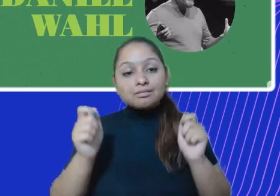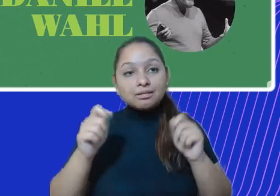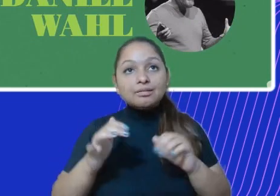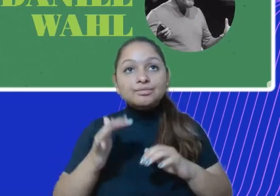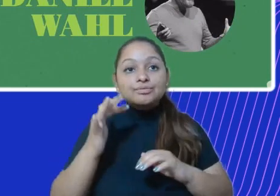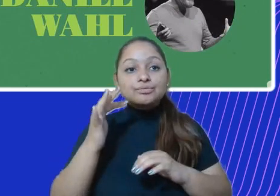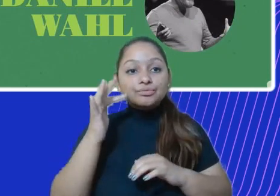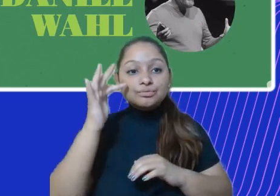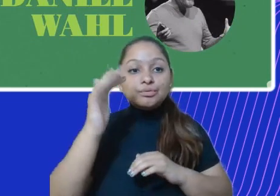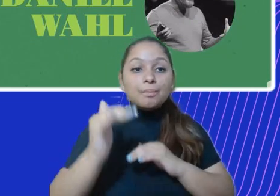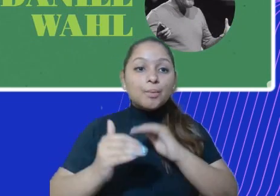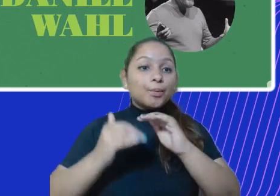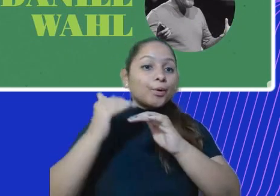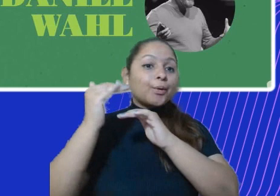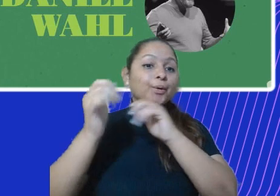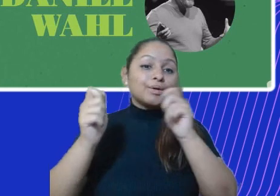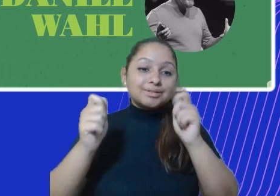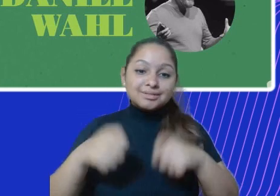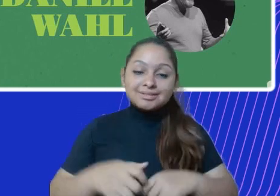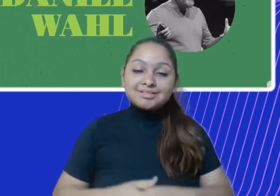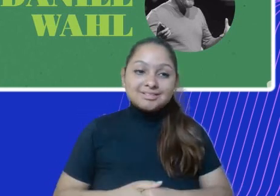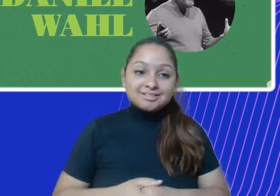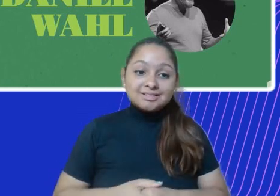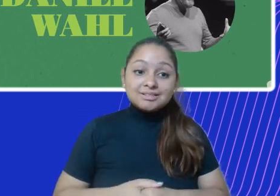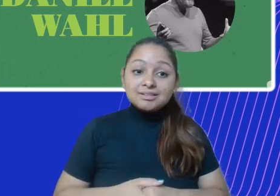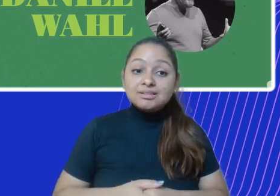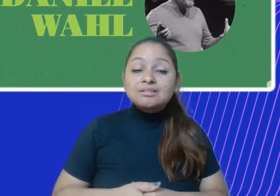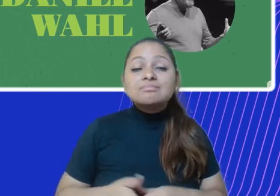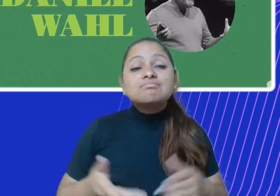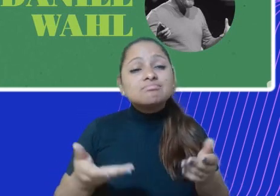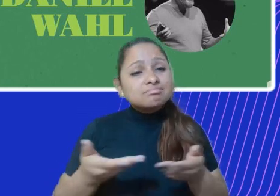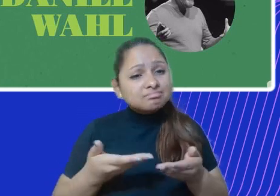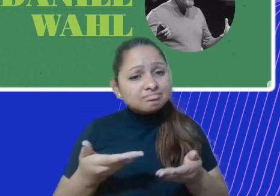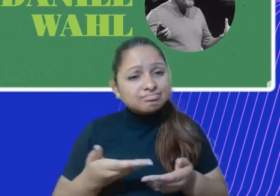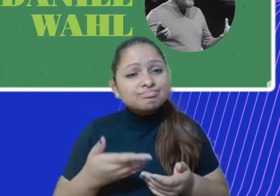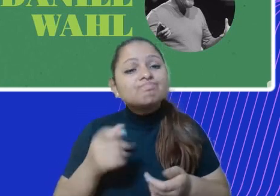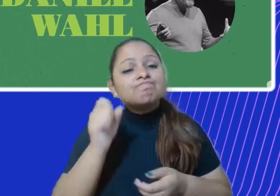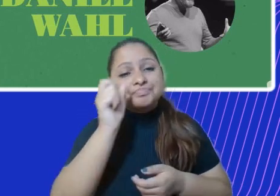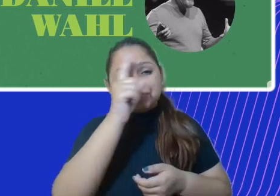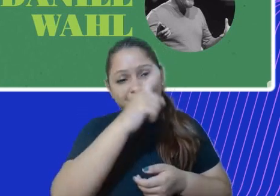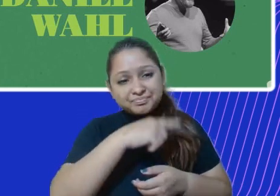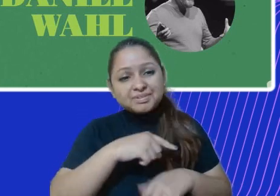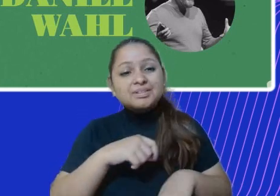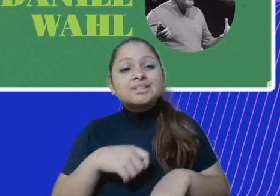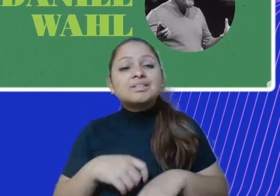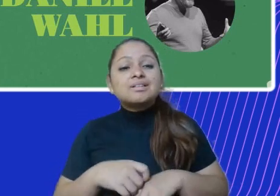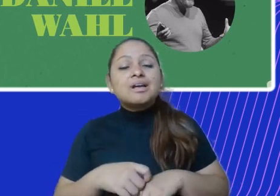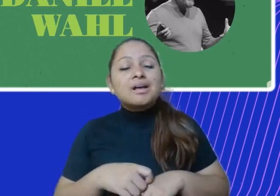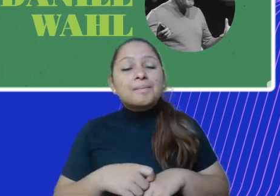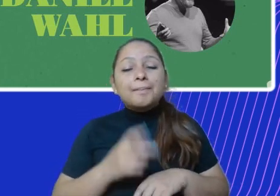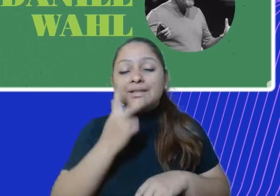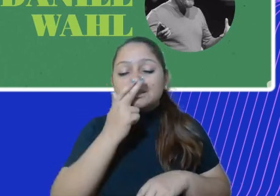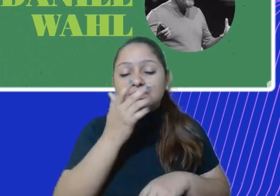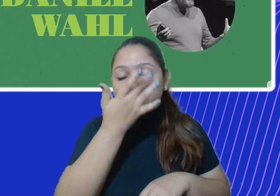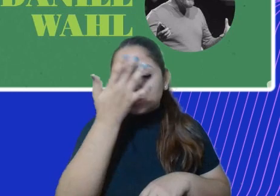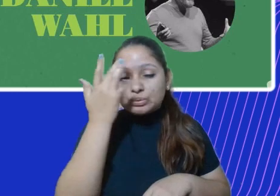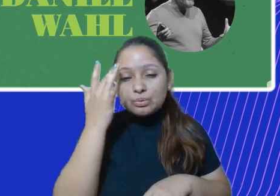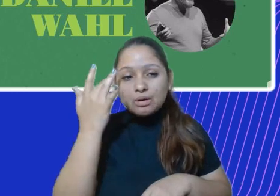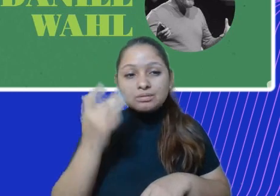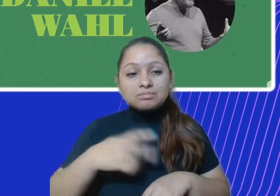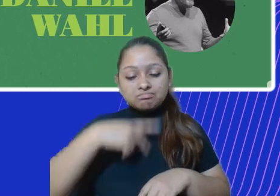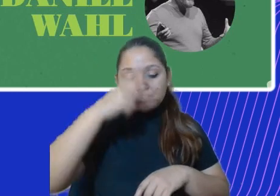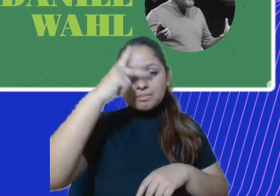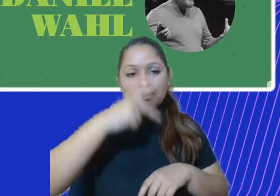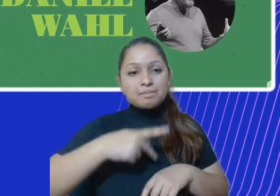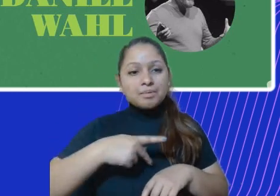a thriving future for whole humanity. And we are in a polarized moment with so many divisions. And when we